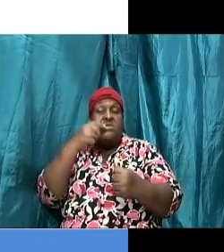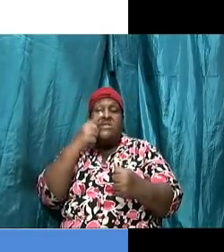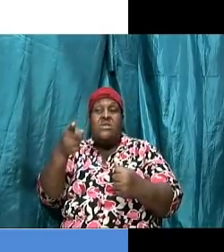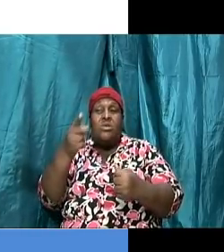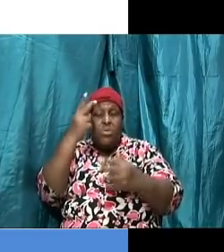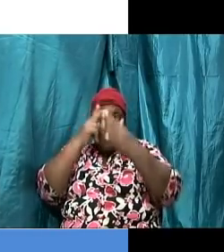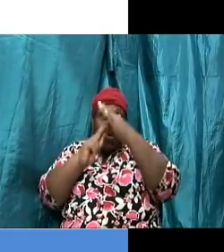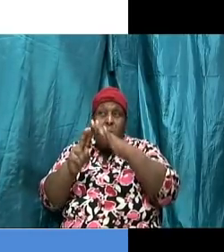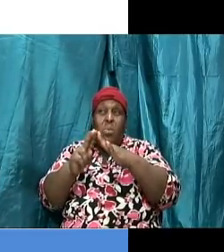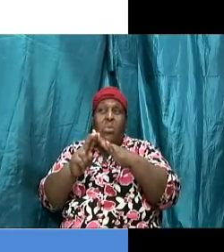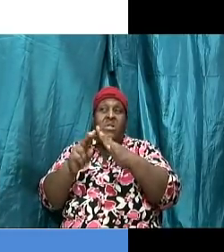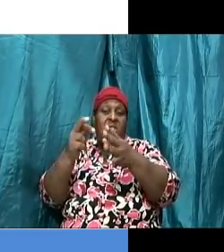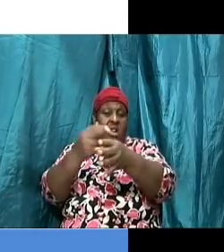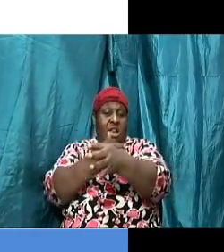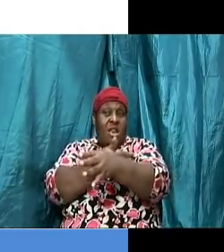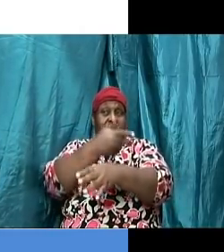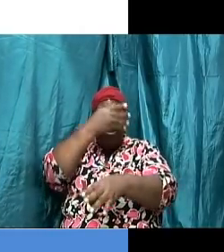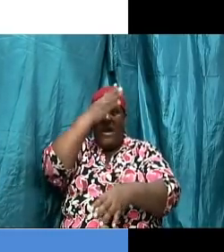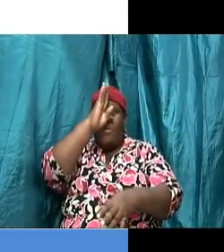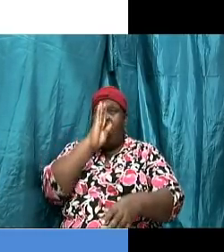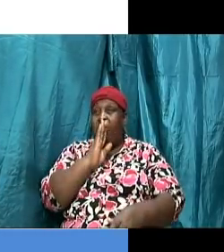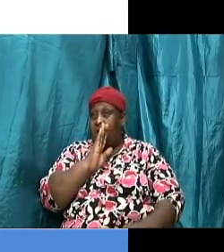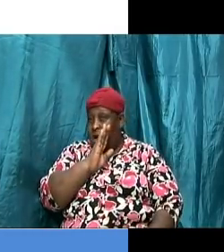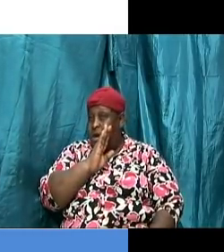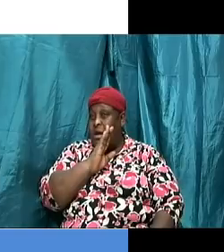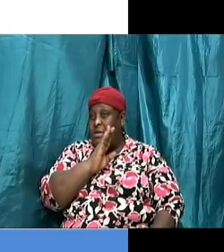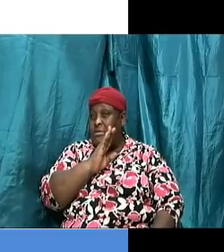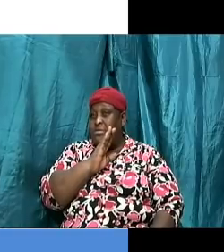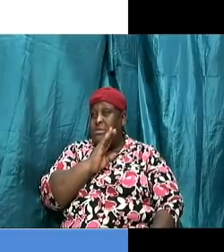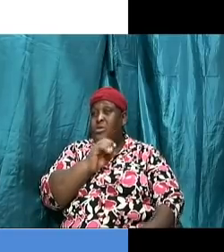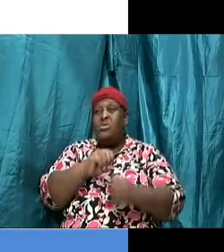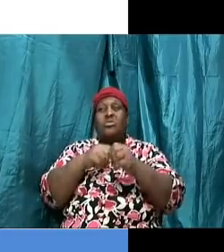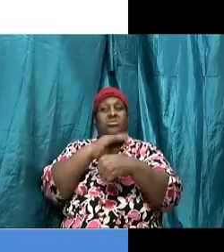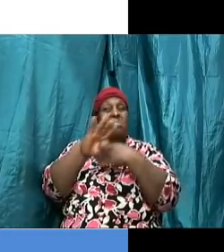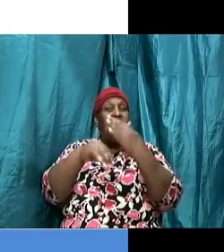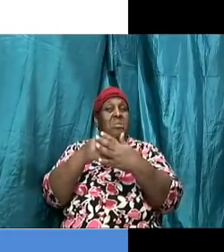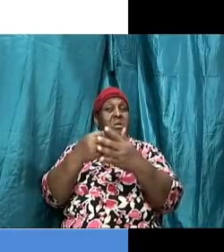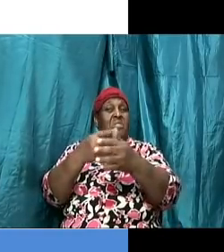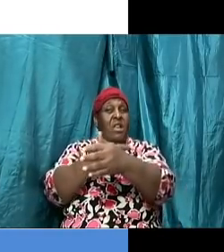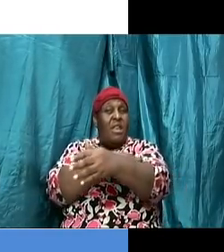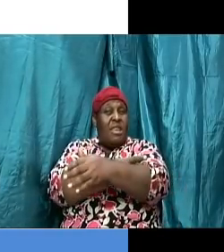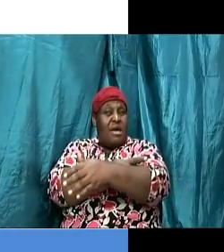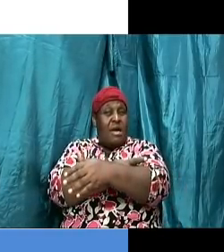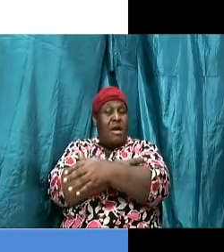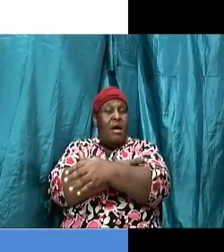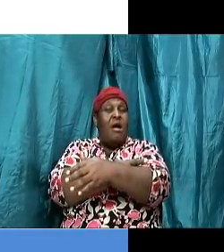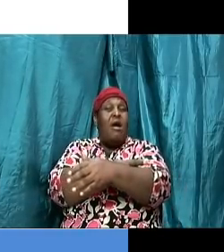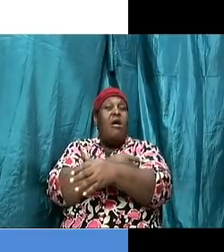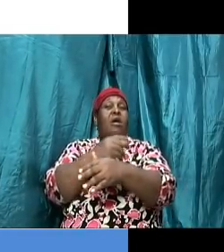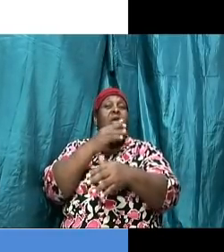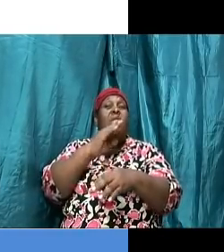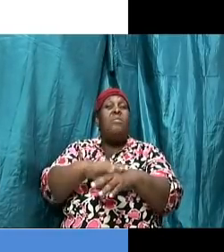killed in the Old Testament was just a shadow of. And in a similar way, we believe that the Sabbath